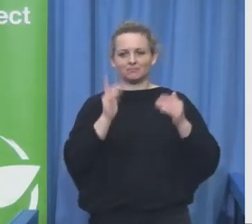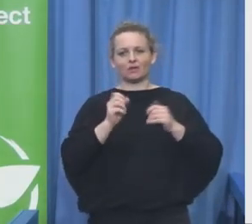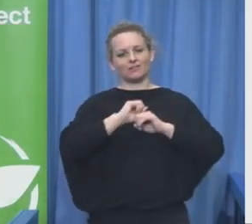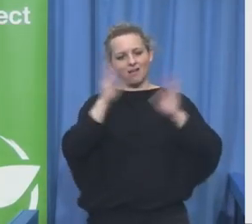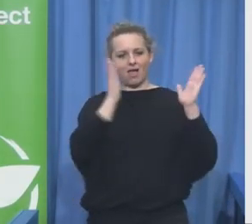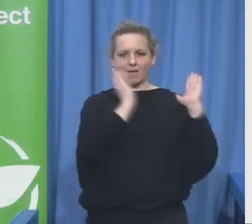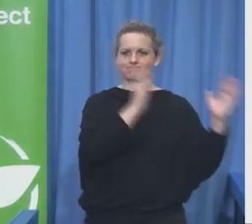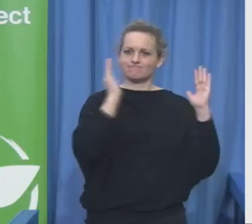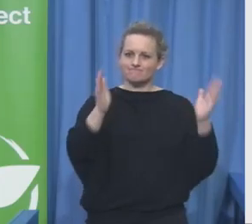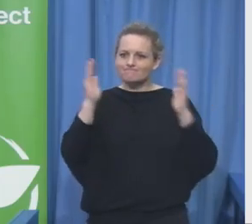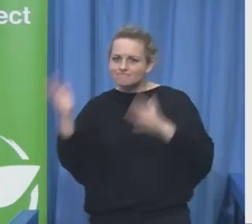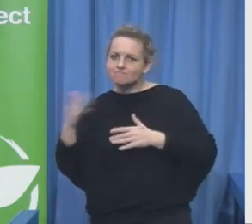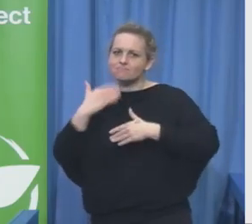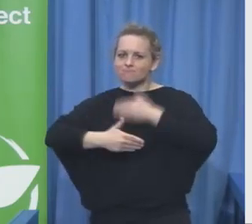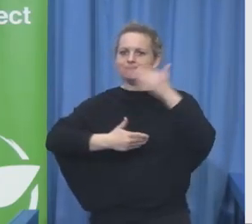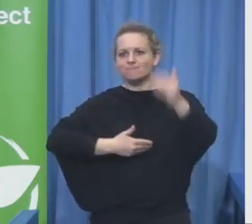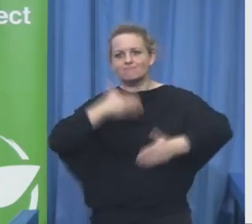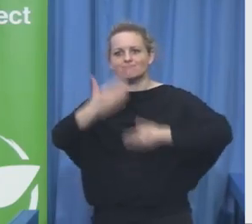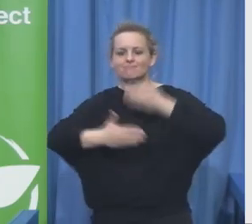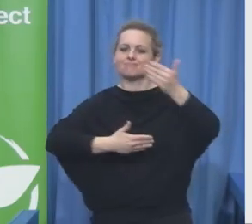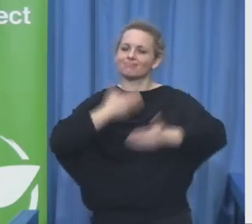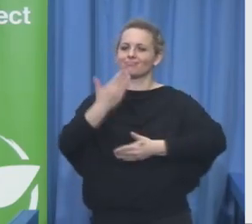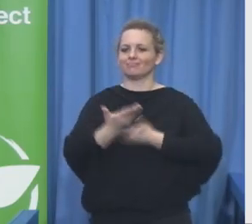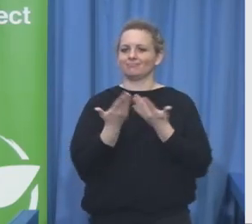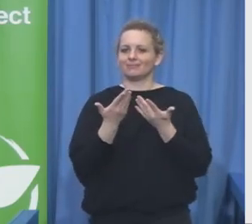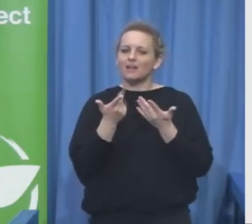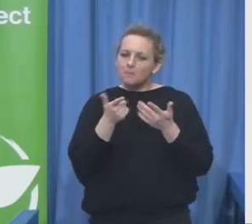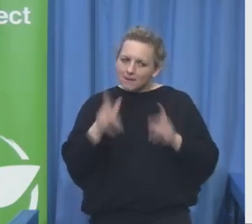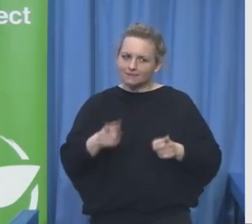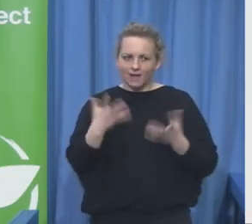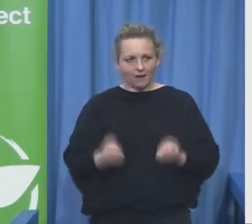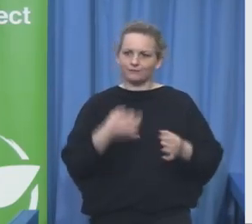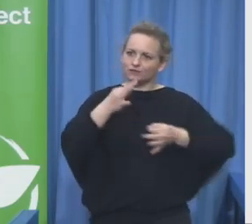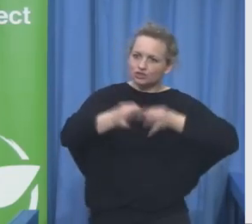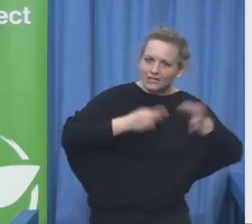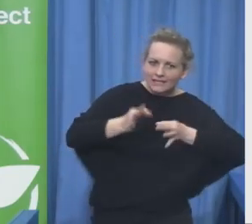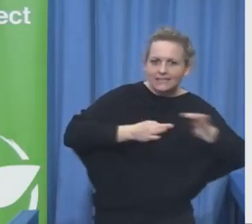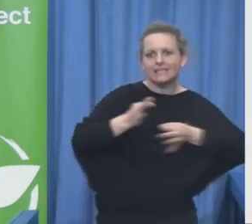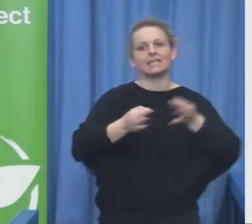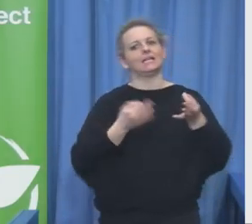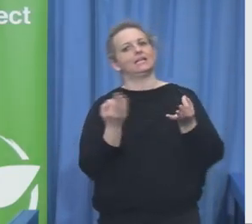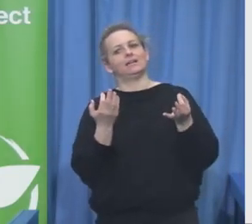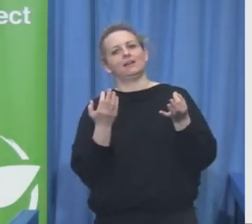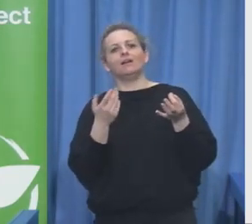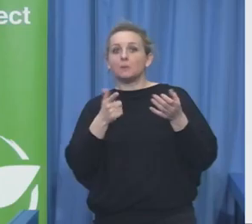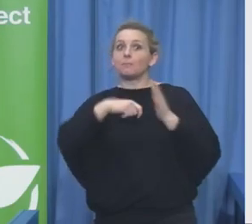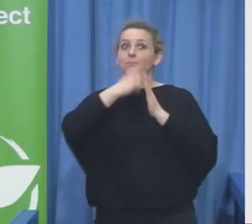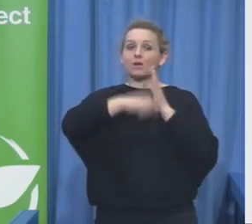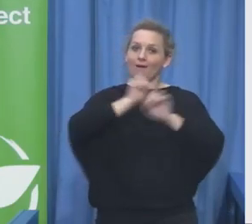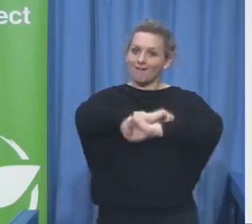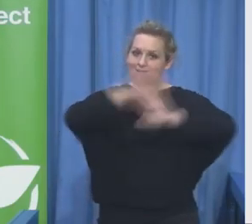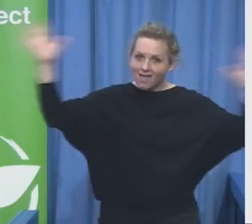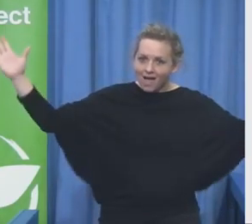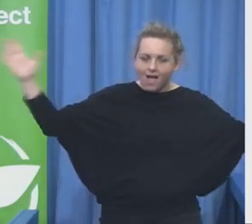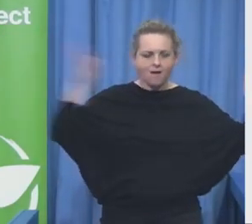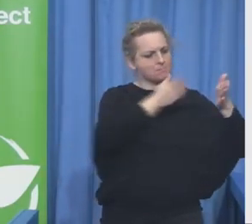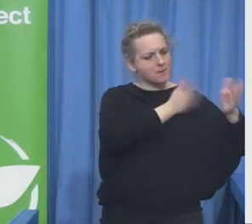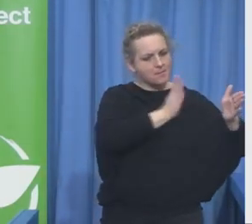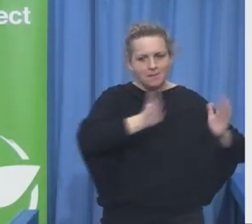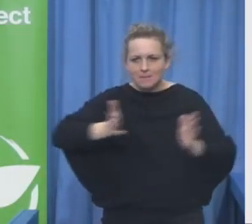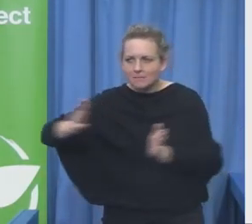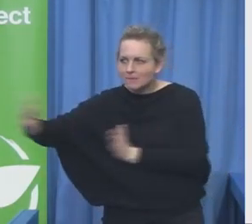heads, yes, a little bit, right? So the thing is, do you have to have all of these things in place perfectly before you